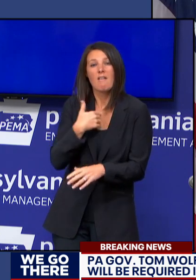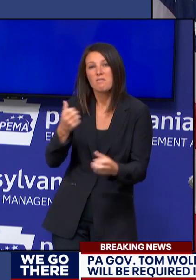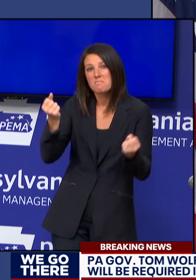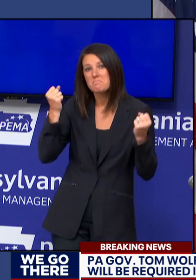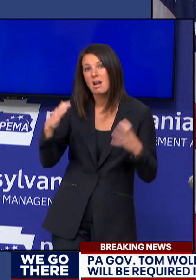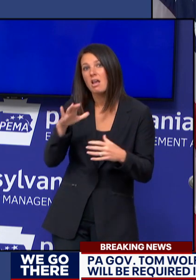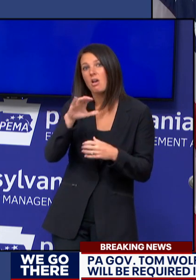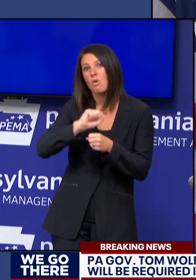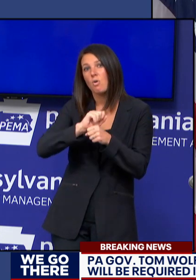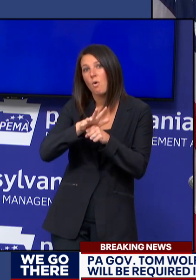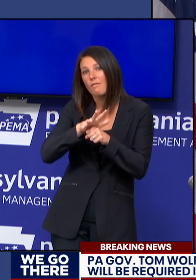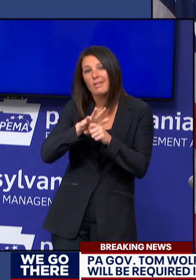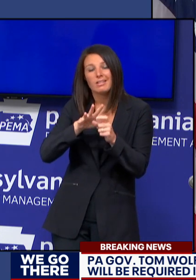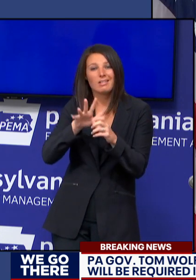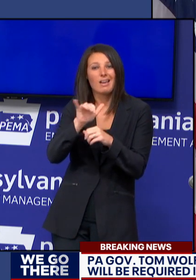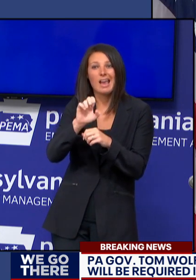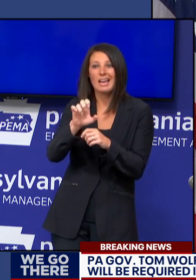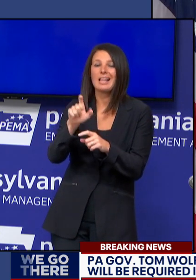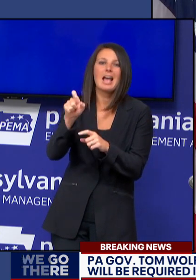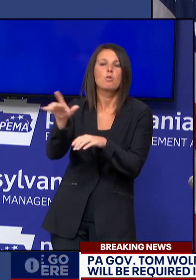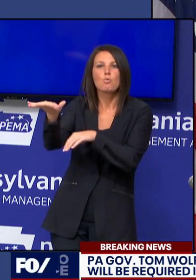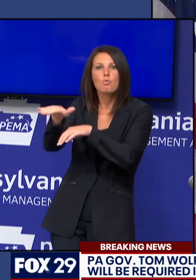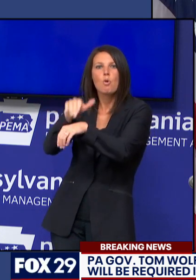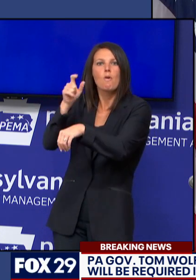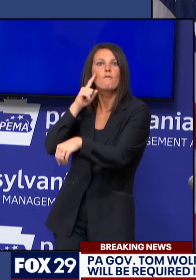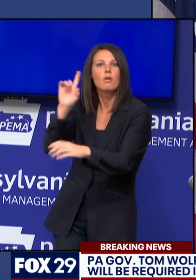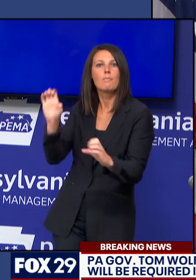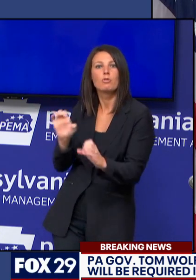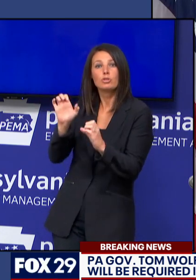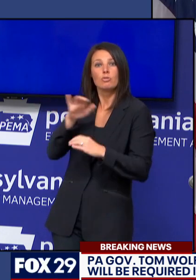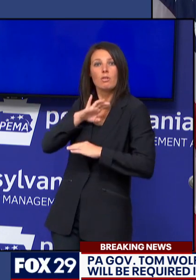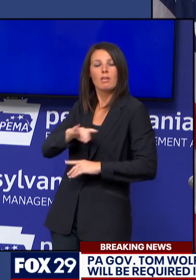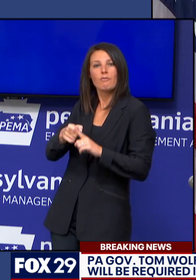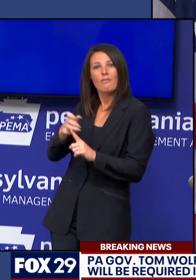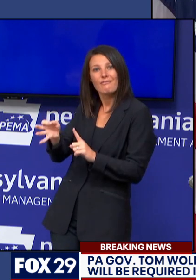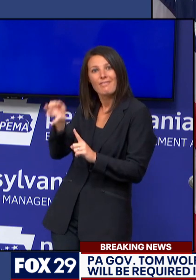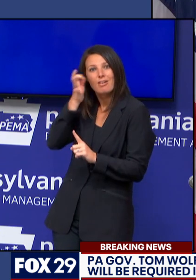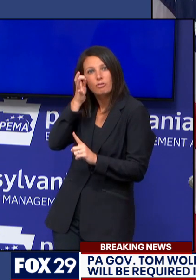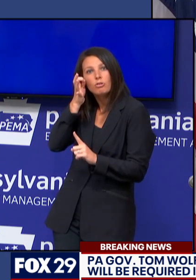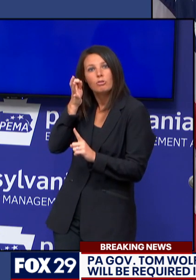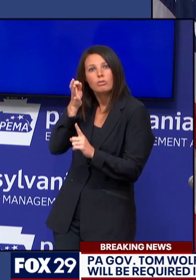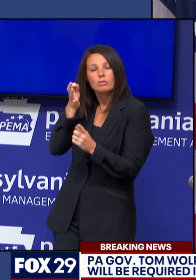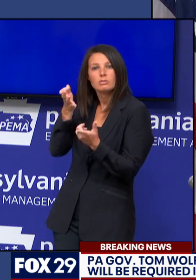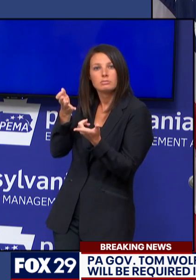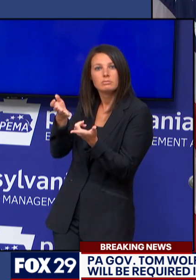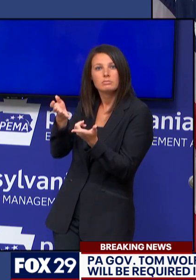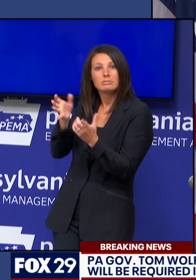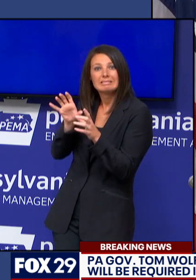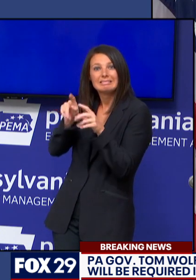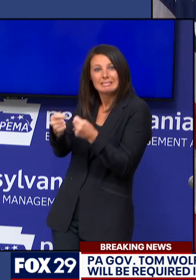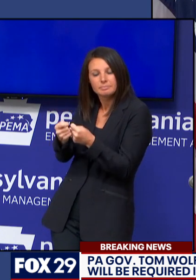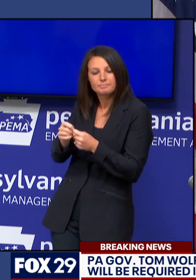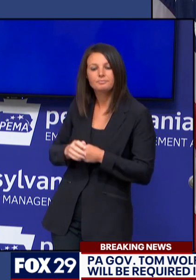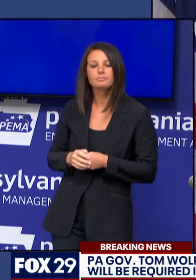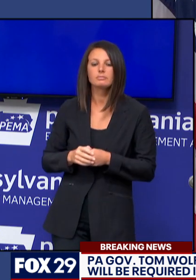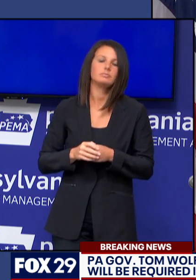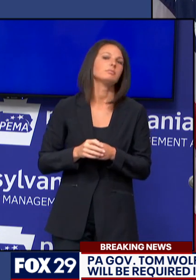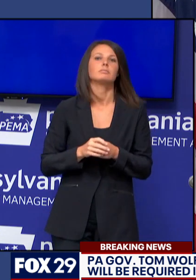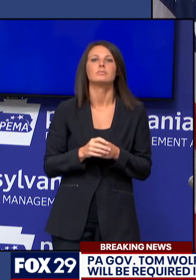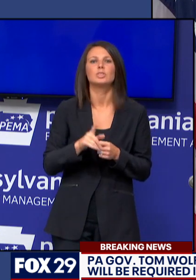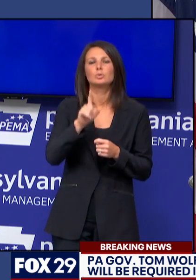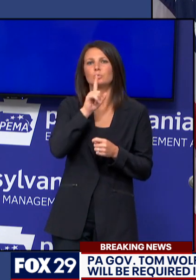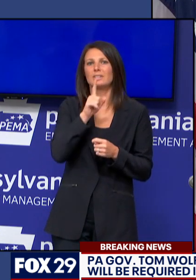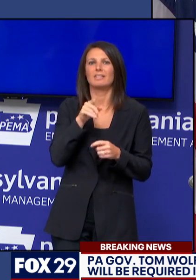cases that it had to call in emergency relief from a federal surge team. The nationwide surge is